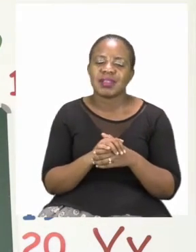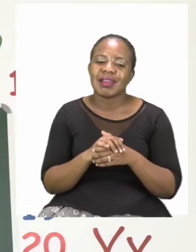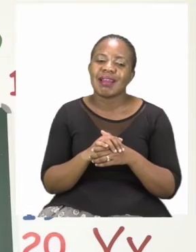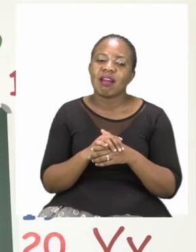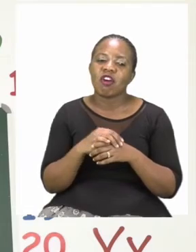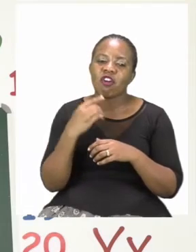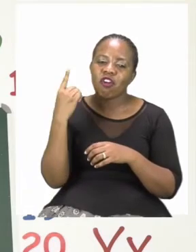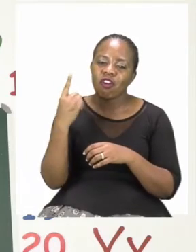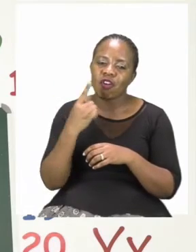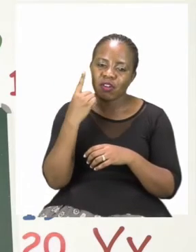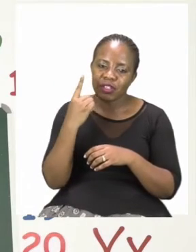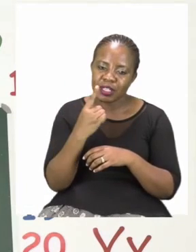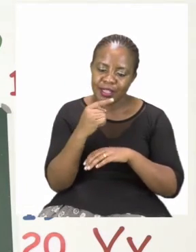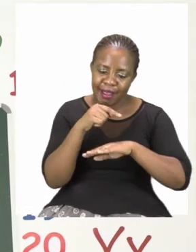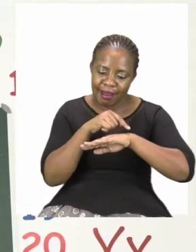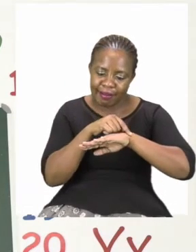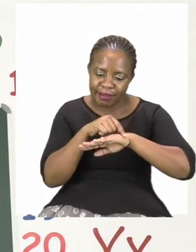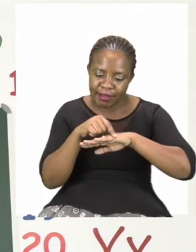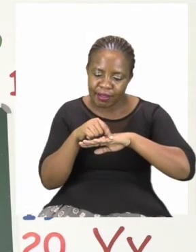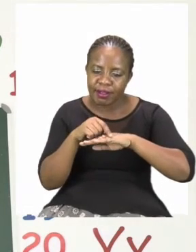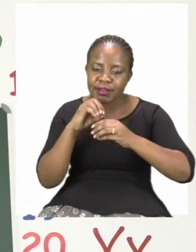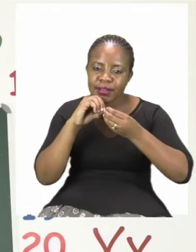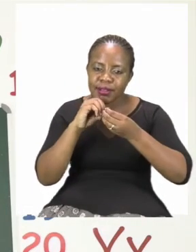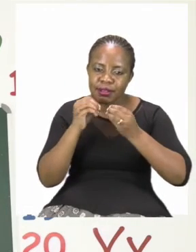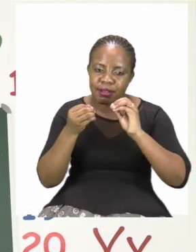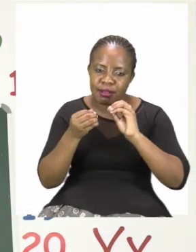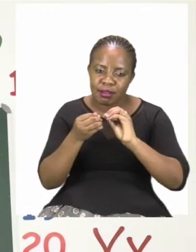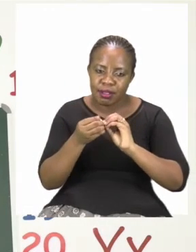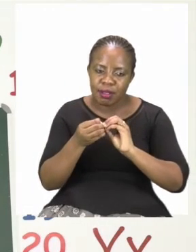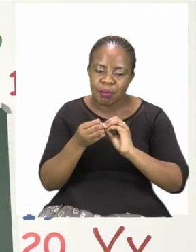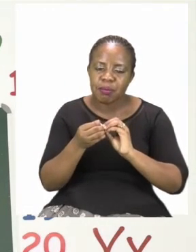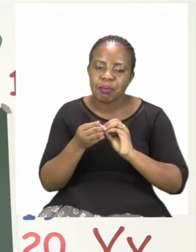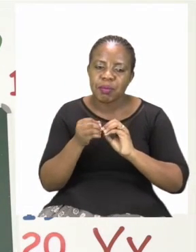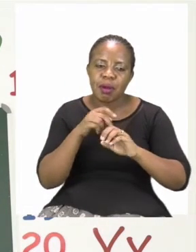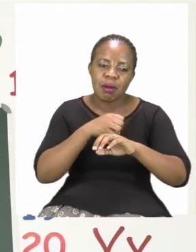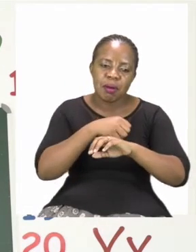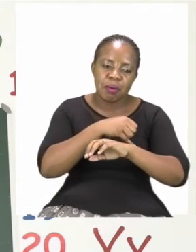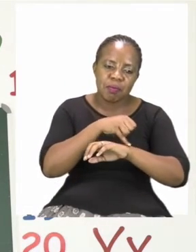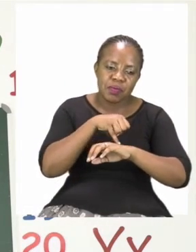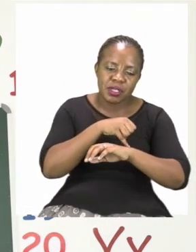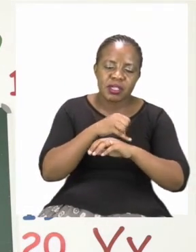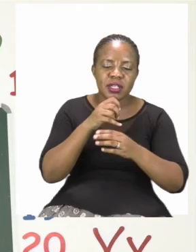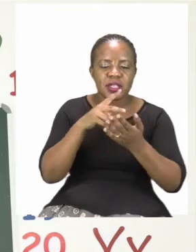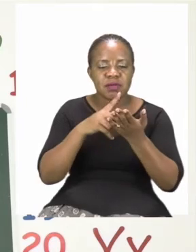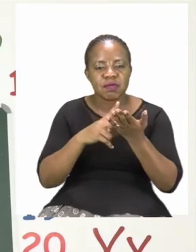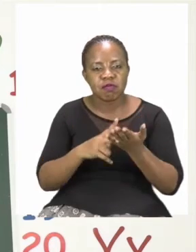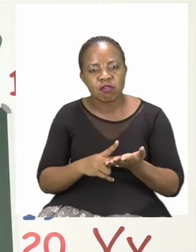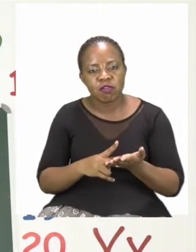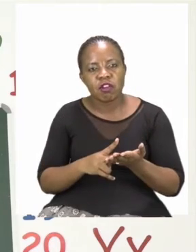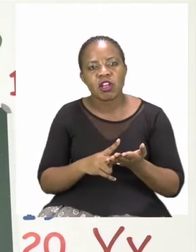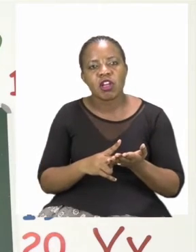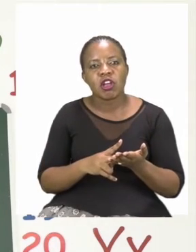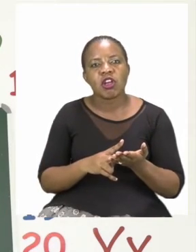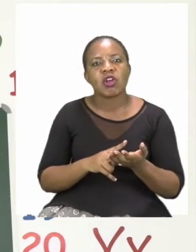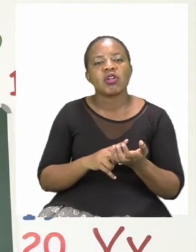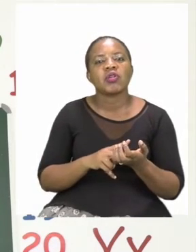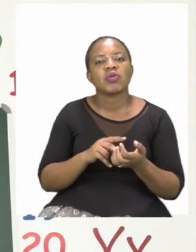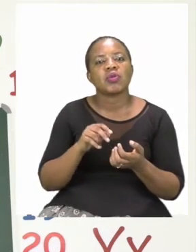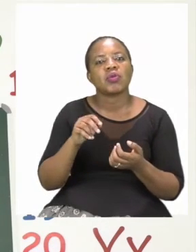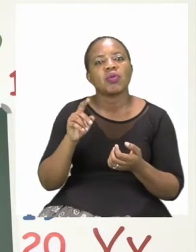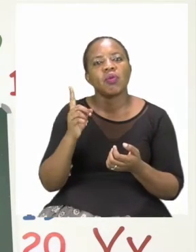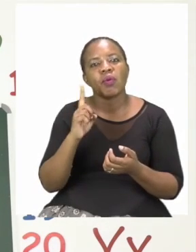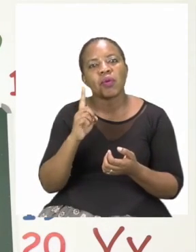that we want to find out whether it is units or tens